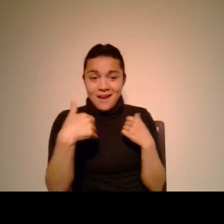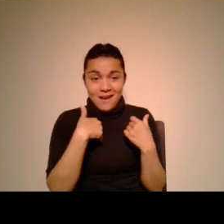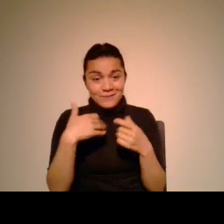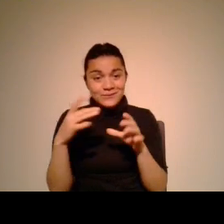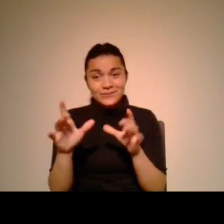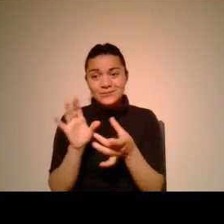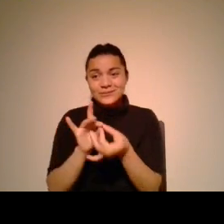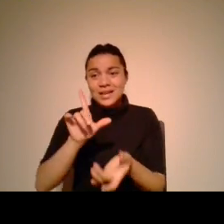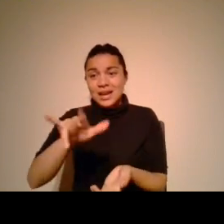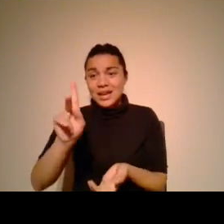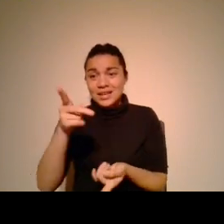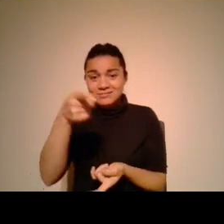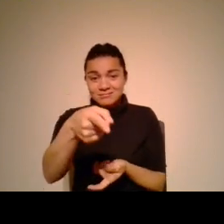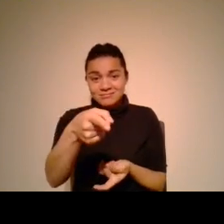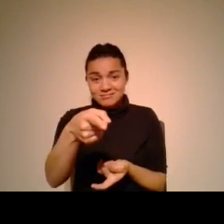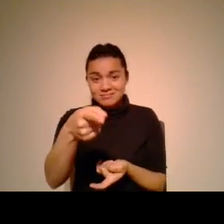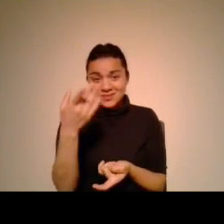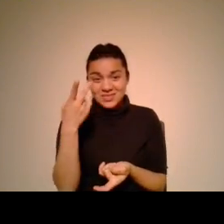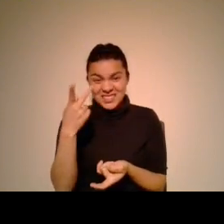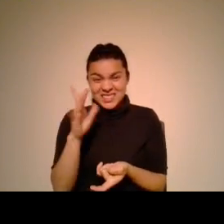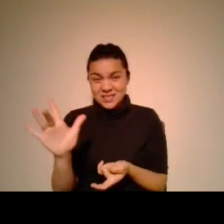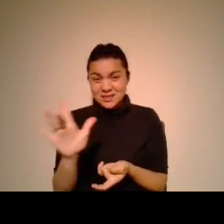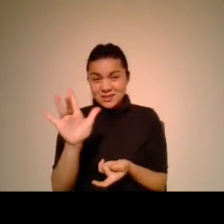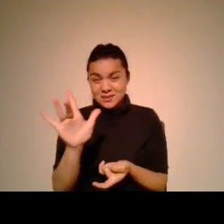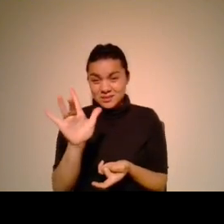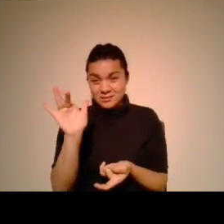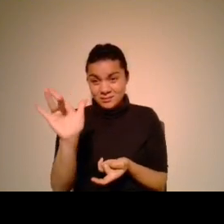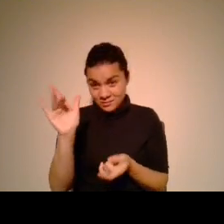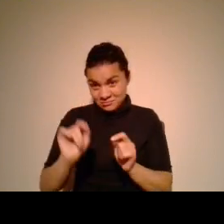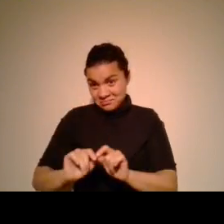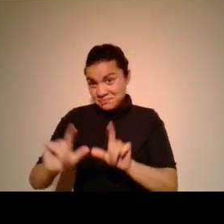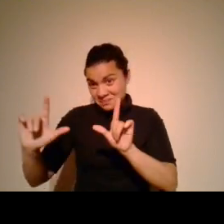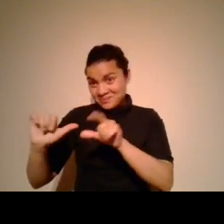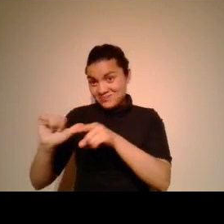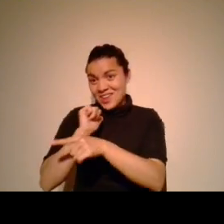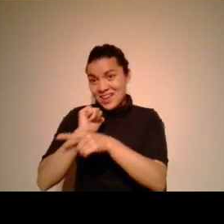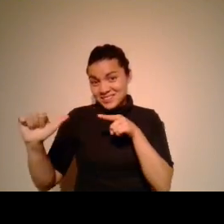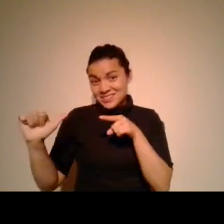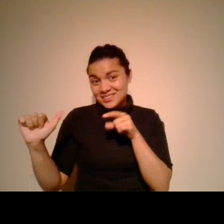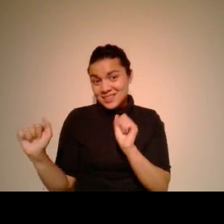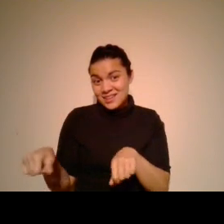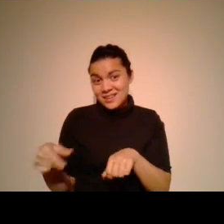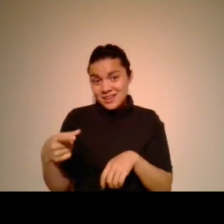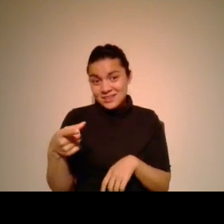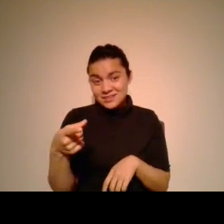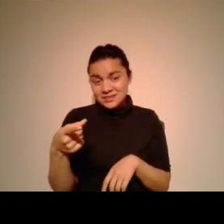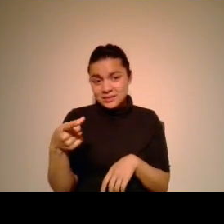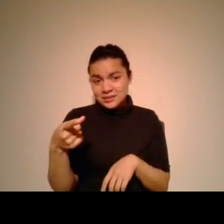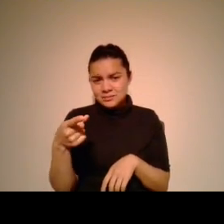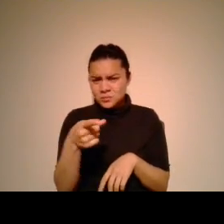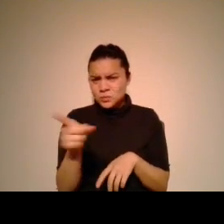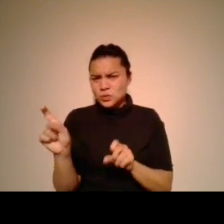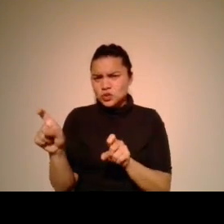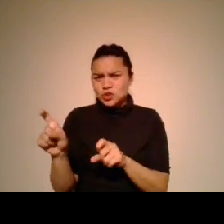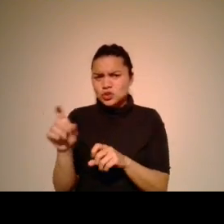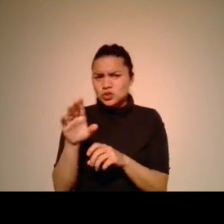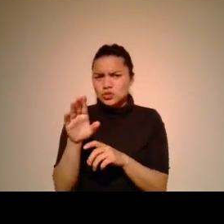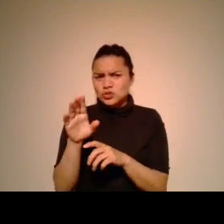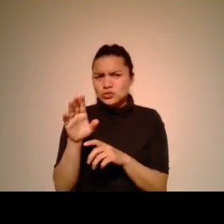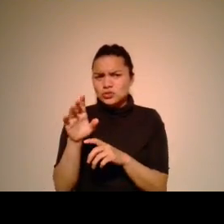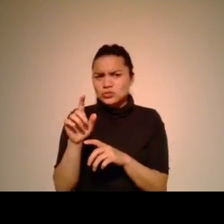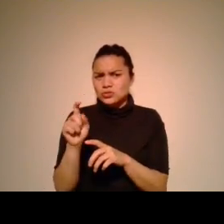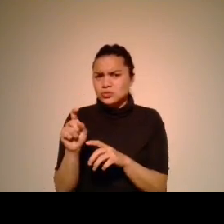So if you can see my mouse, I'm hovering over it, but you should be able to click on this link, I think. But